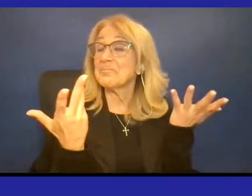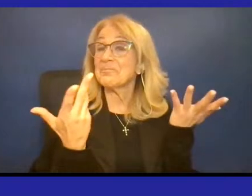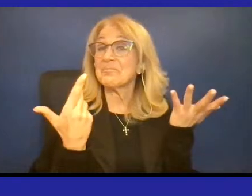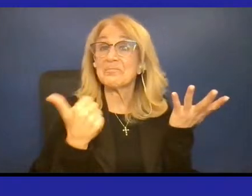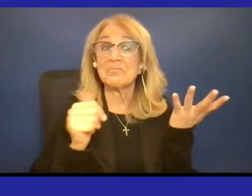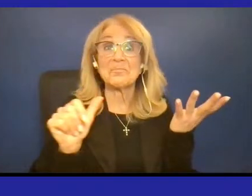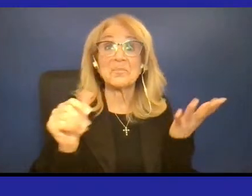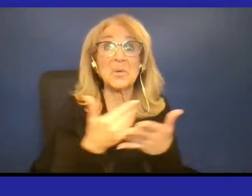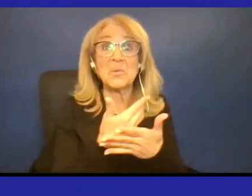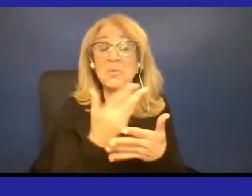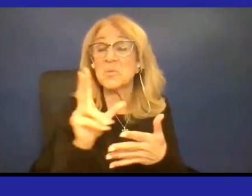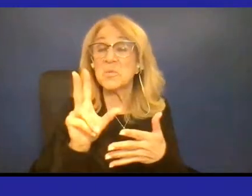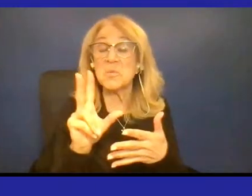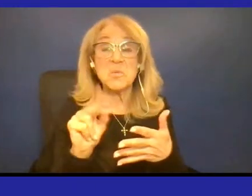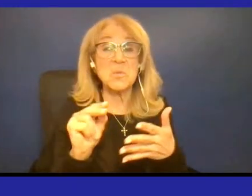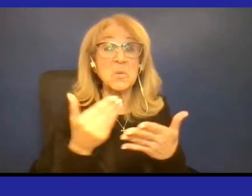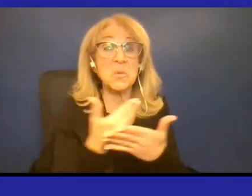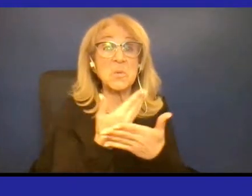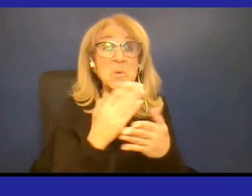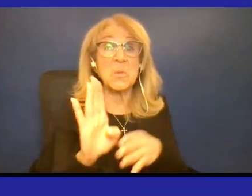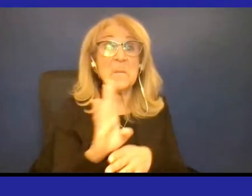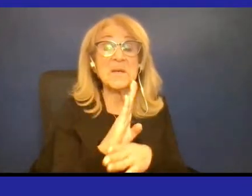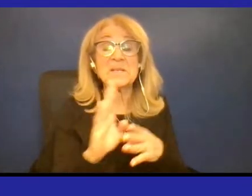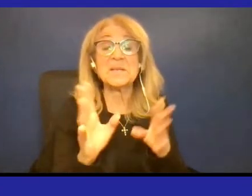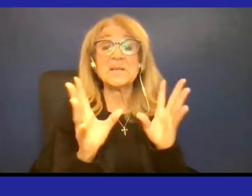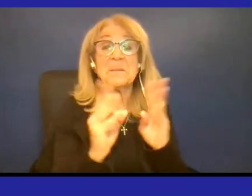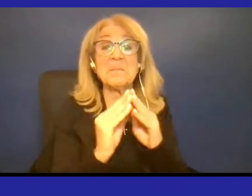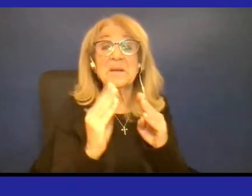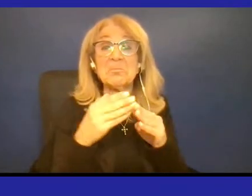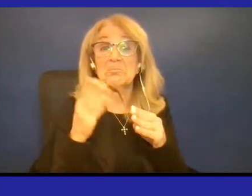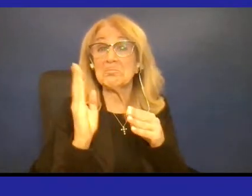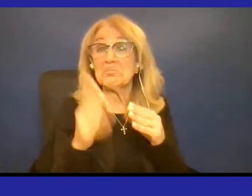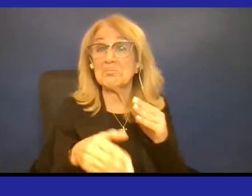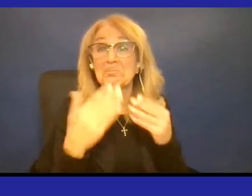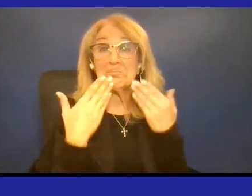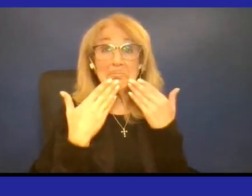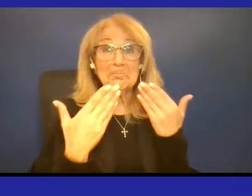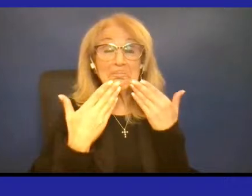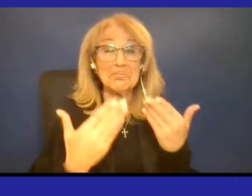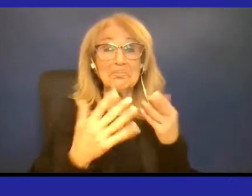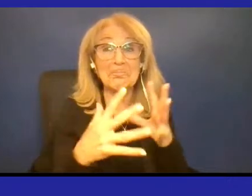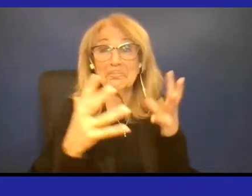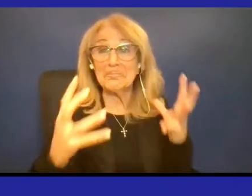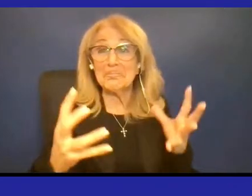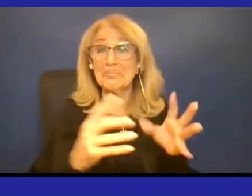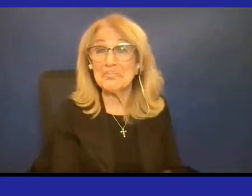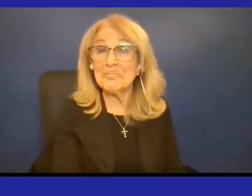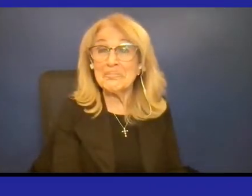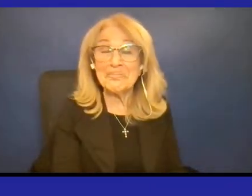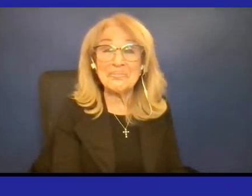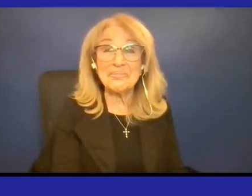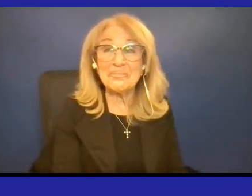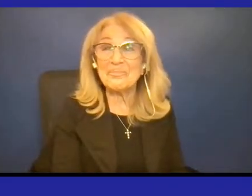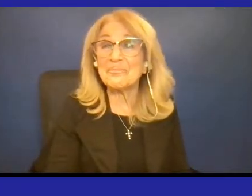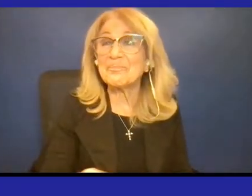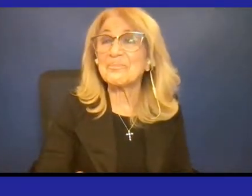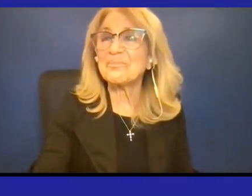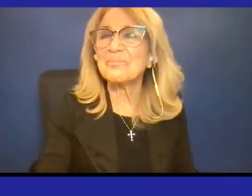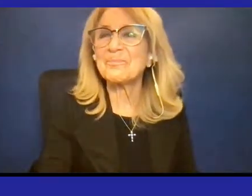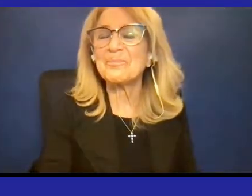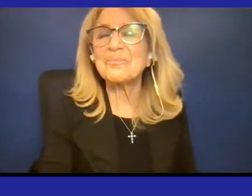Hearing none, the meeting is adjourned. Thank you so much. Thank you. This meeting is no longer being recorded.